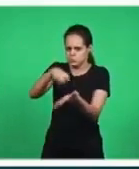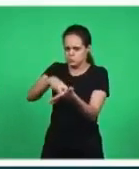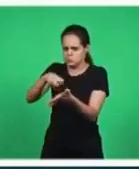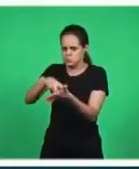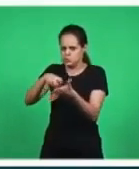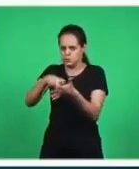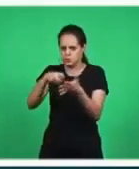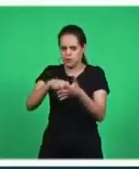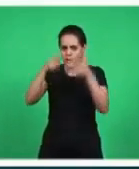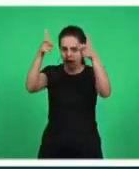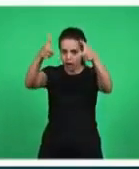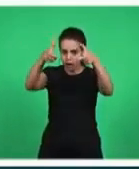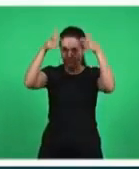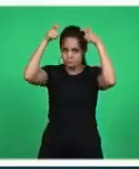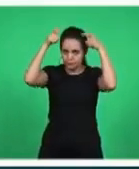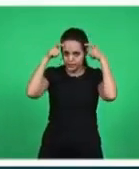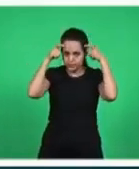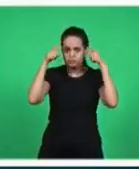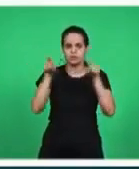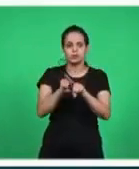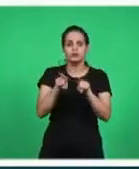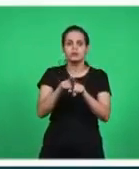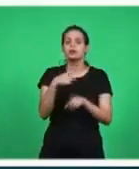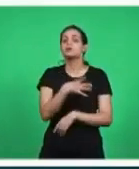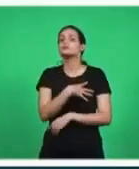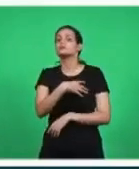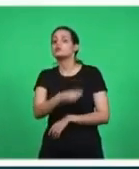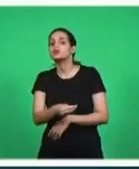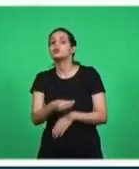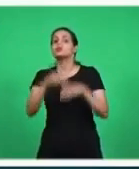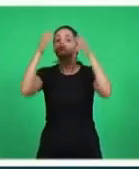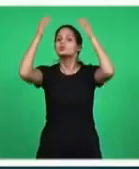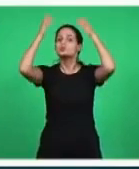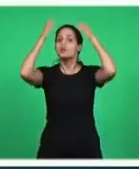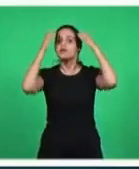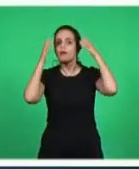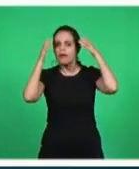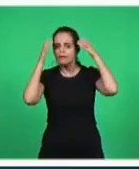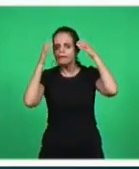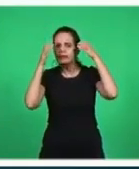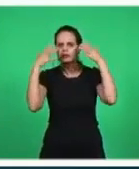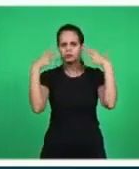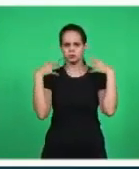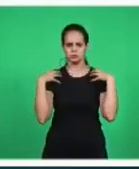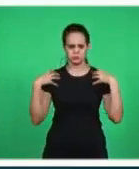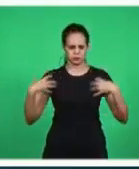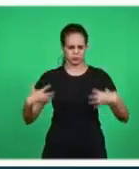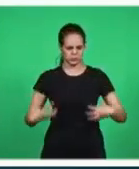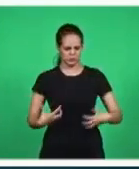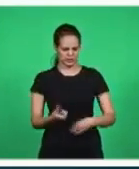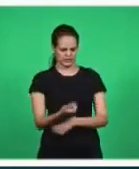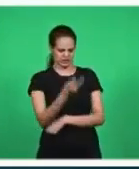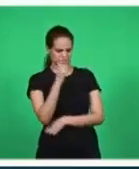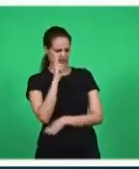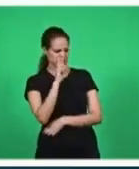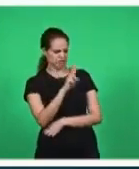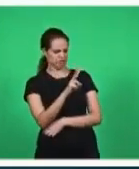king's children and all such as are clothed with foreign